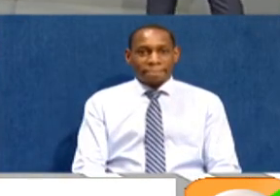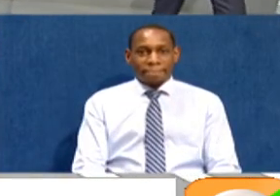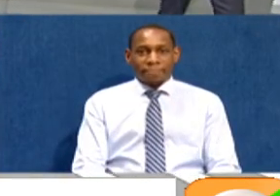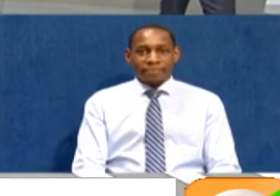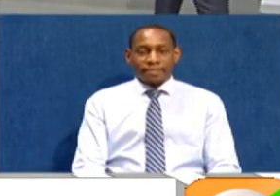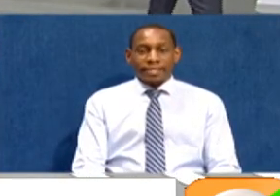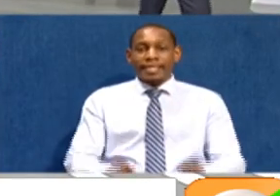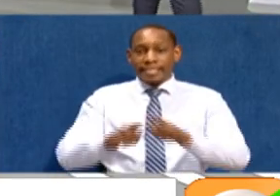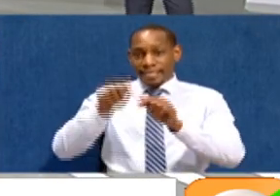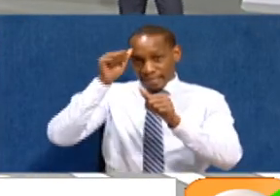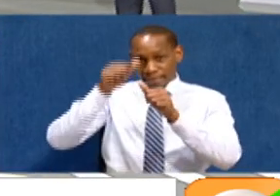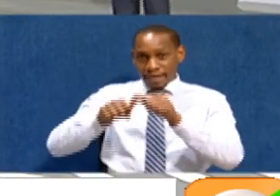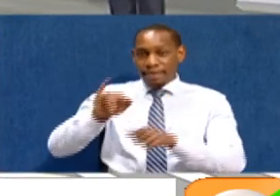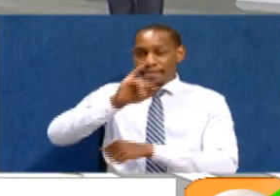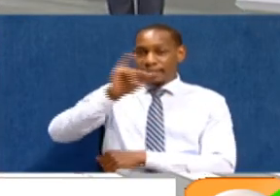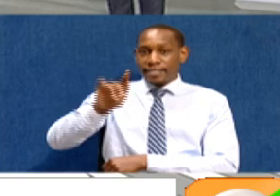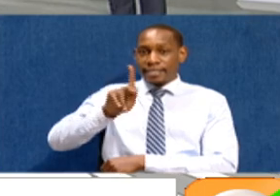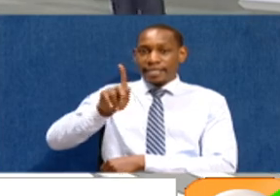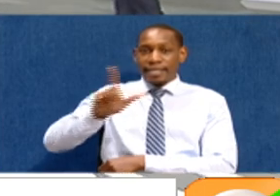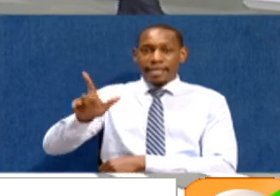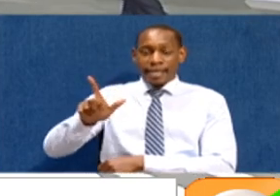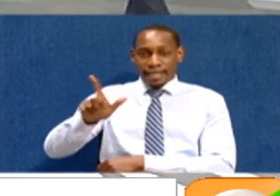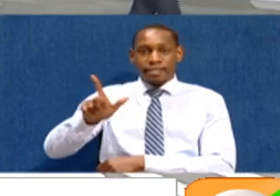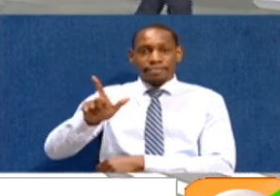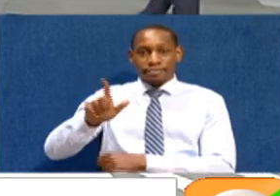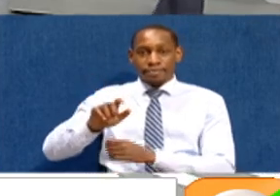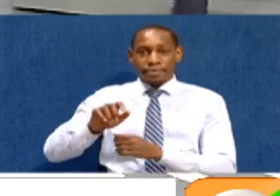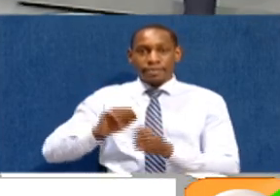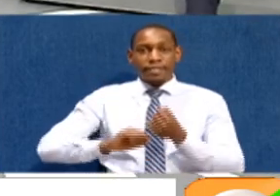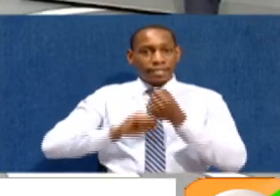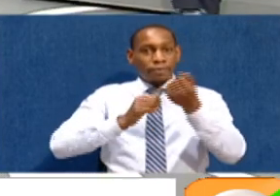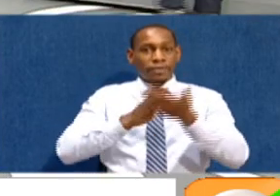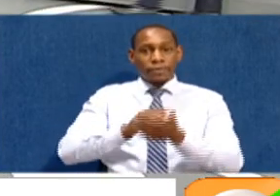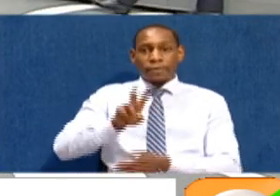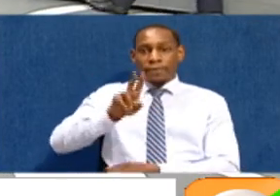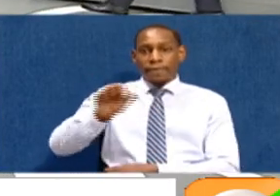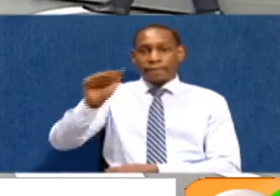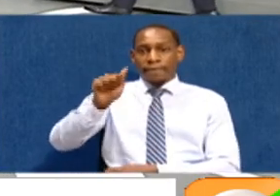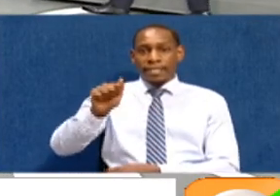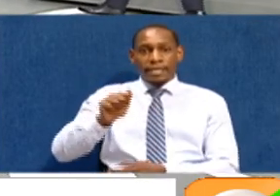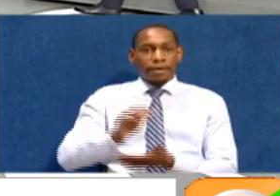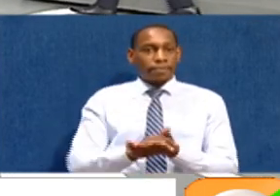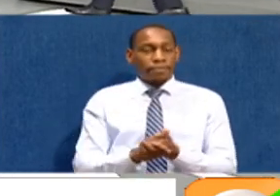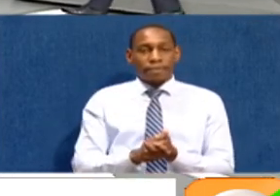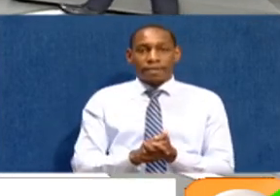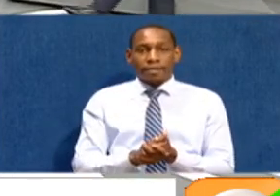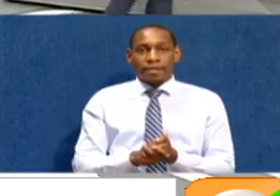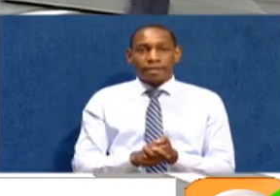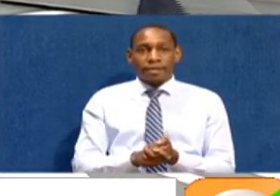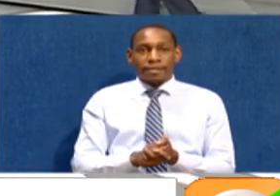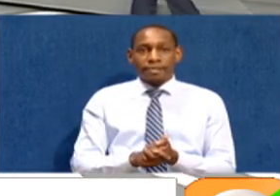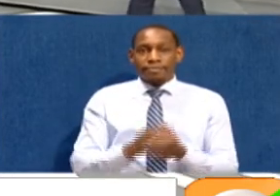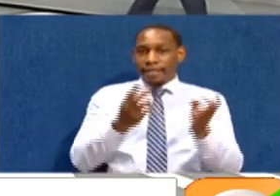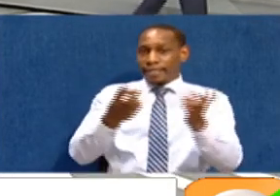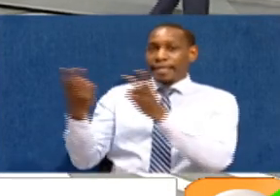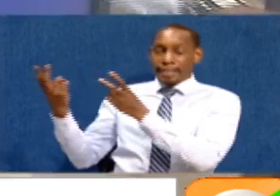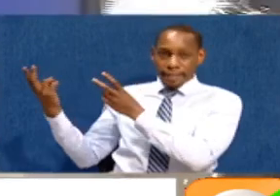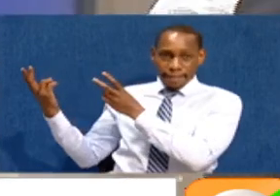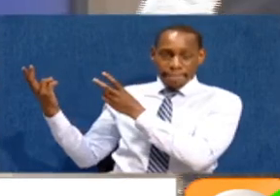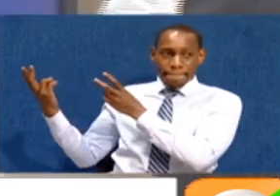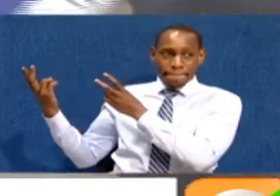Don't forget, JKL is powered by Visa. Is this going to work today, guys? Okay, here we